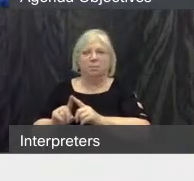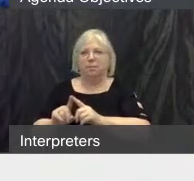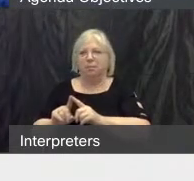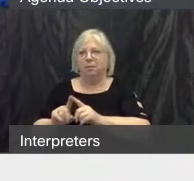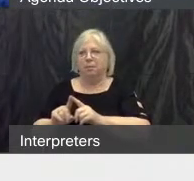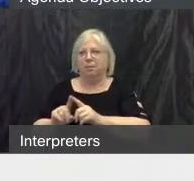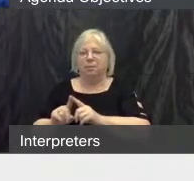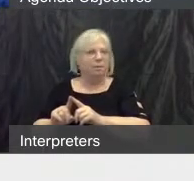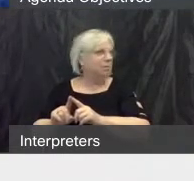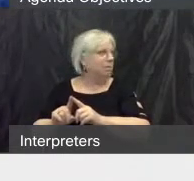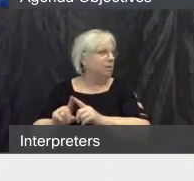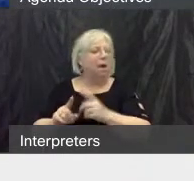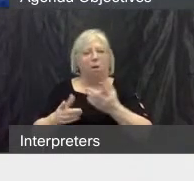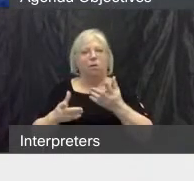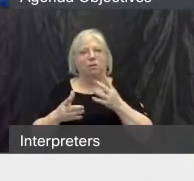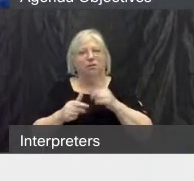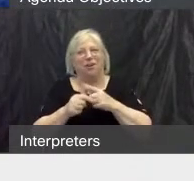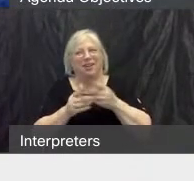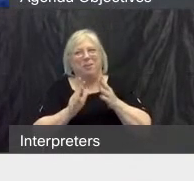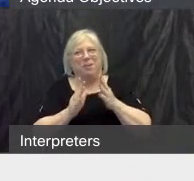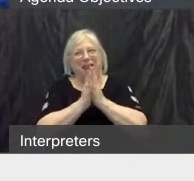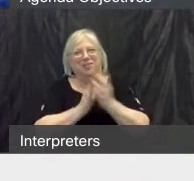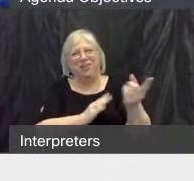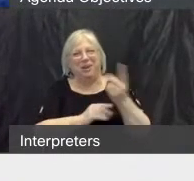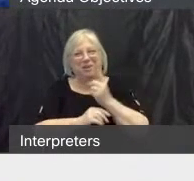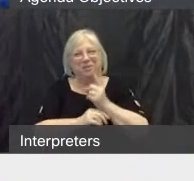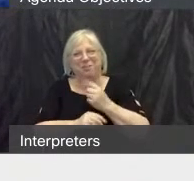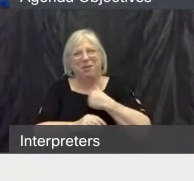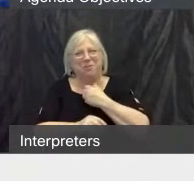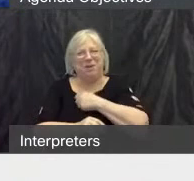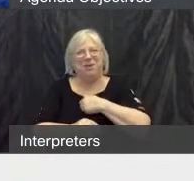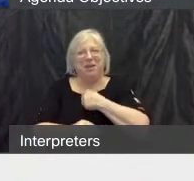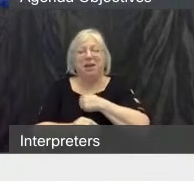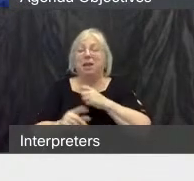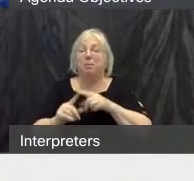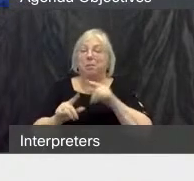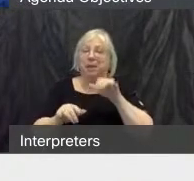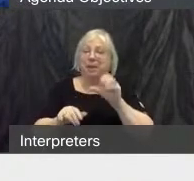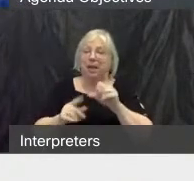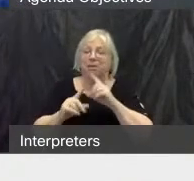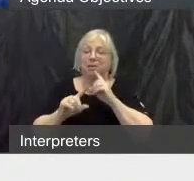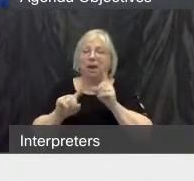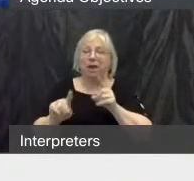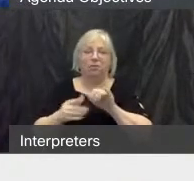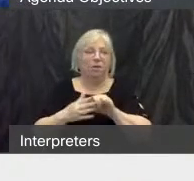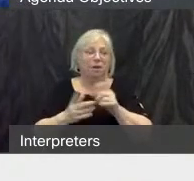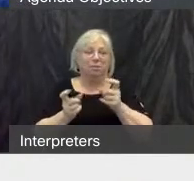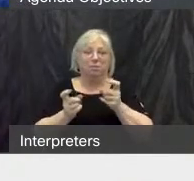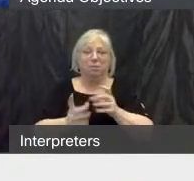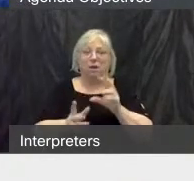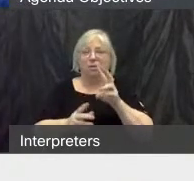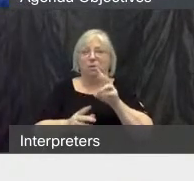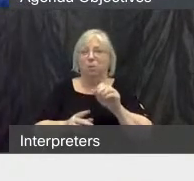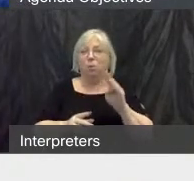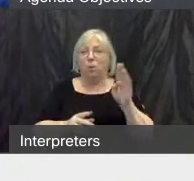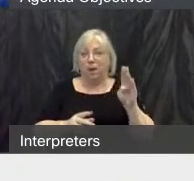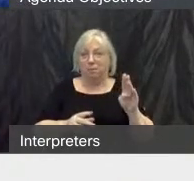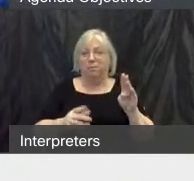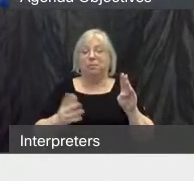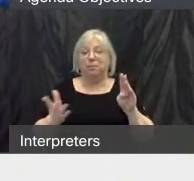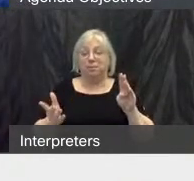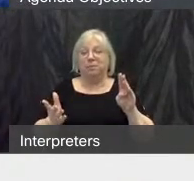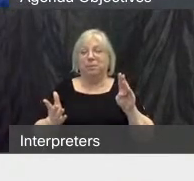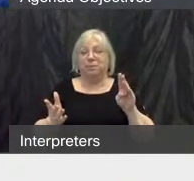oh, you were waiting for me to ask you to come up. I'm sorry, I apologize. But yes, the answer to that, Director Webb,